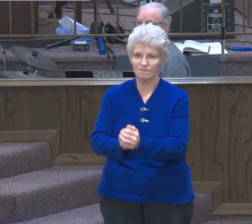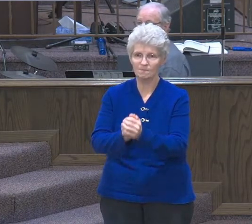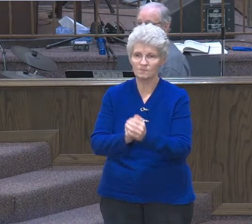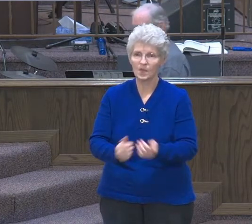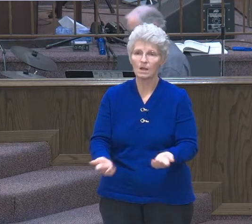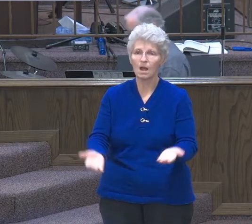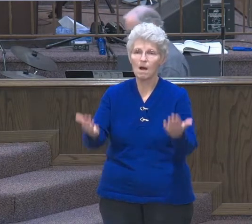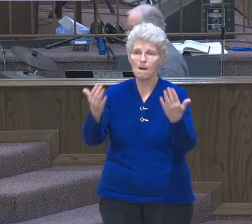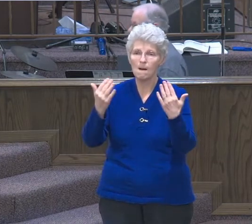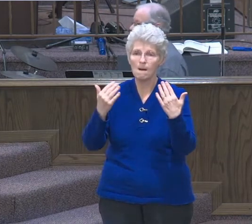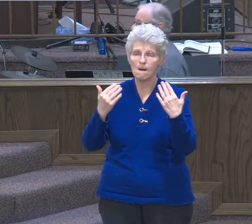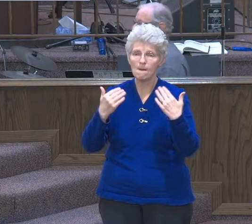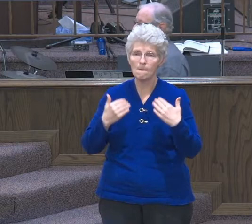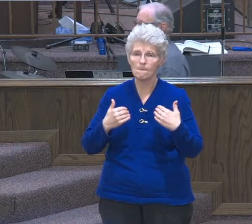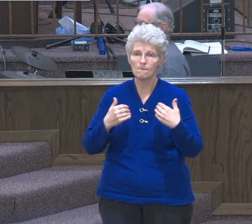worship.